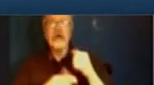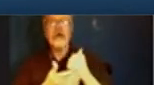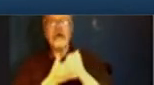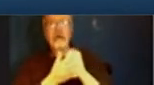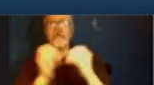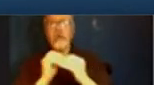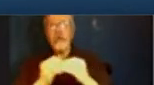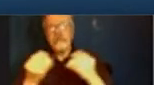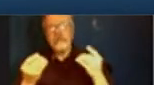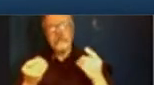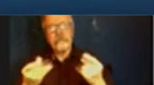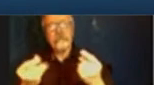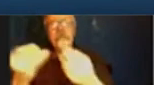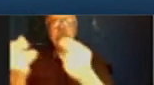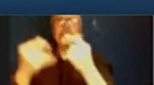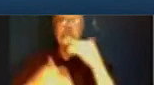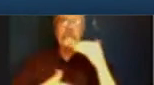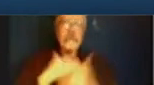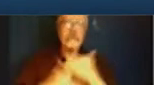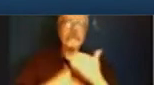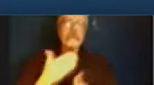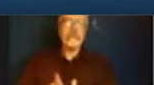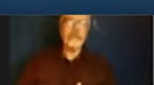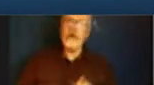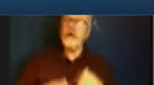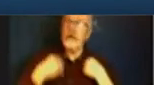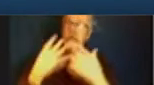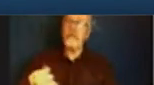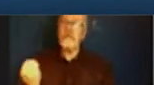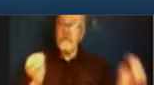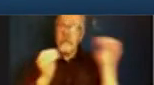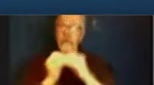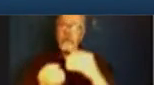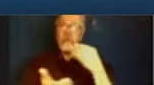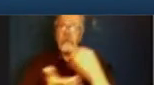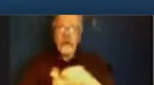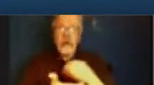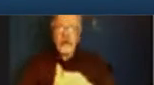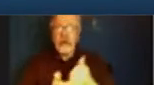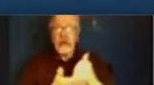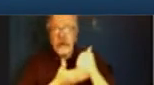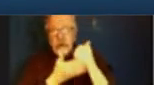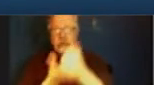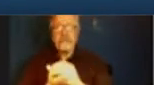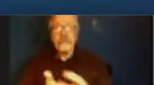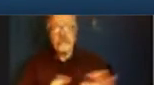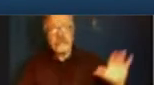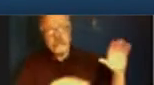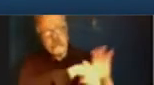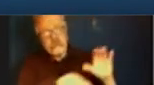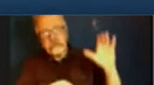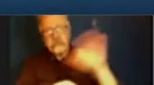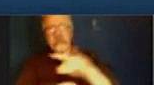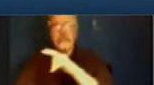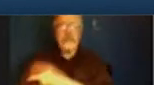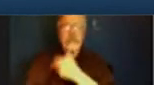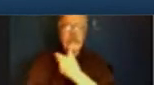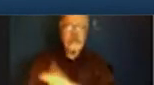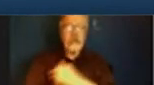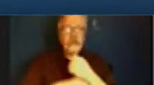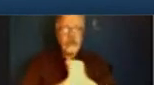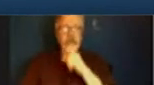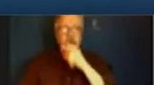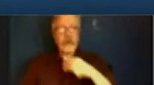And we've also provided additional financial assistance to the hospitals to make sure they have additional capacity as well. So this is